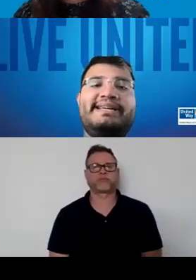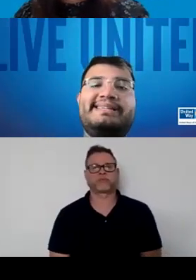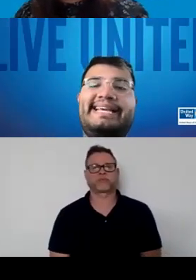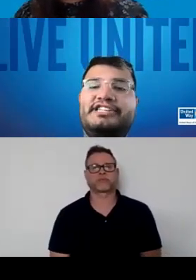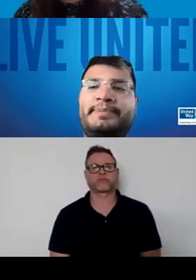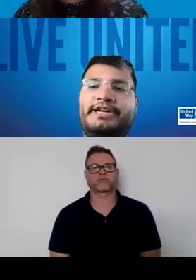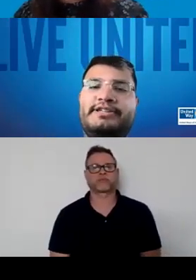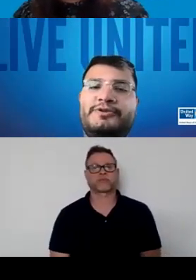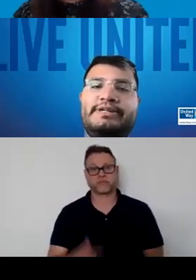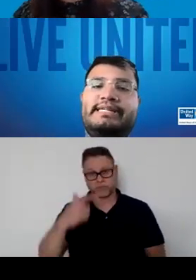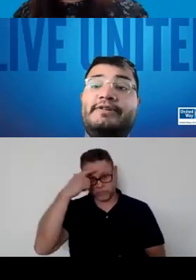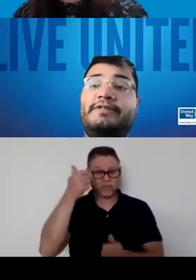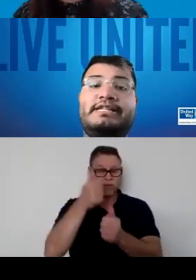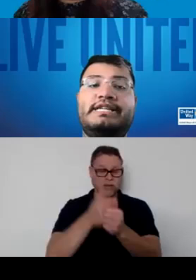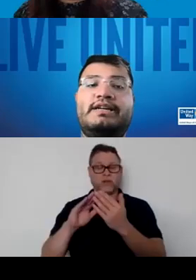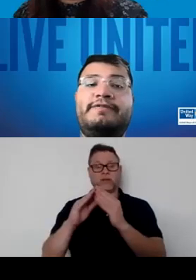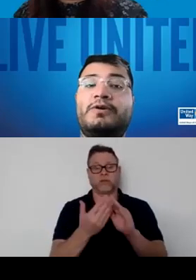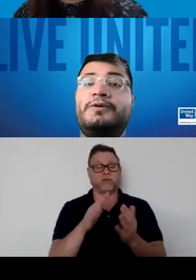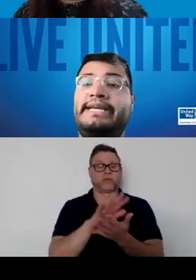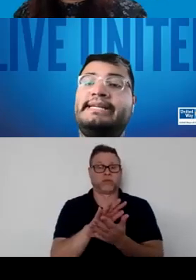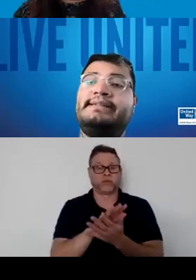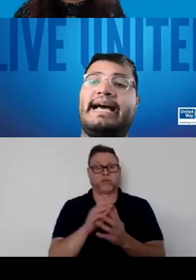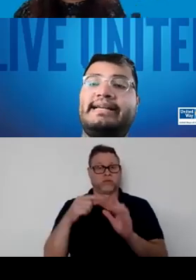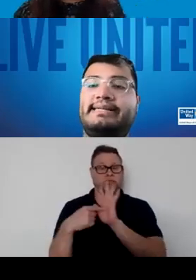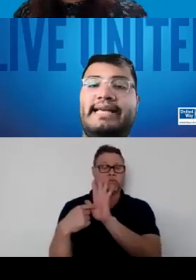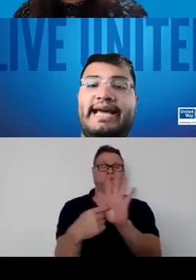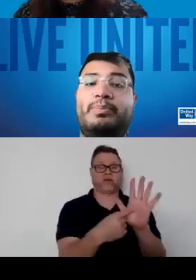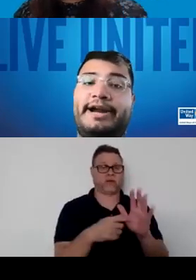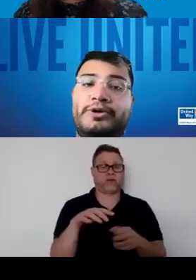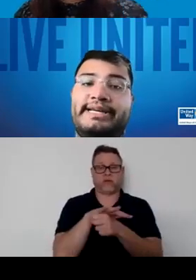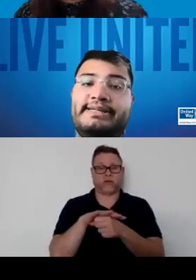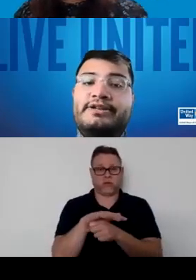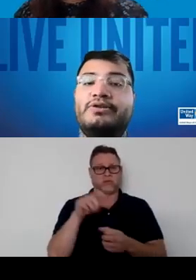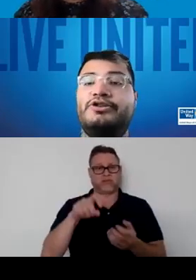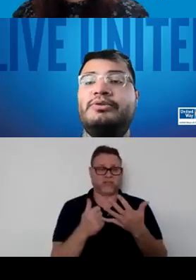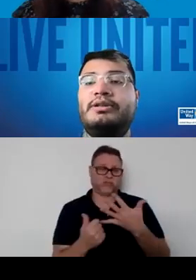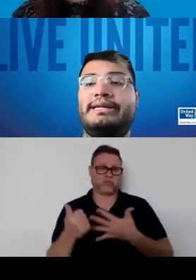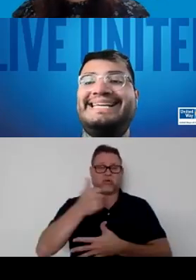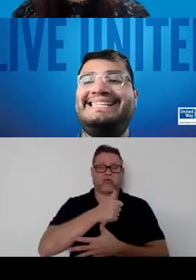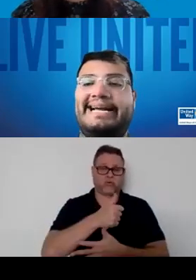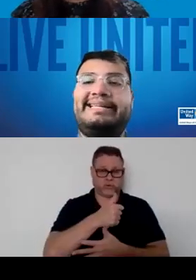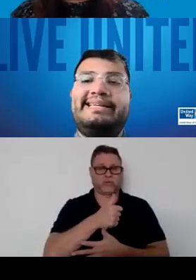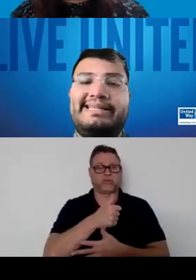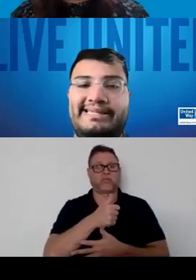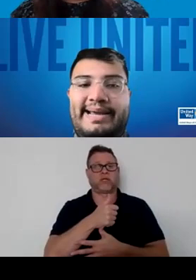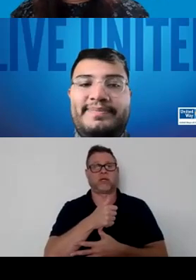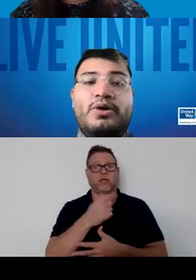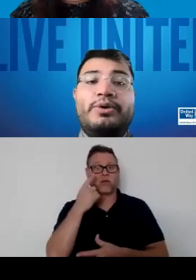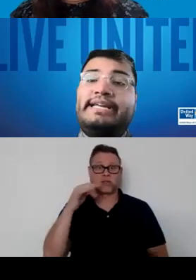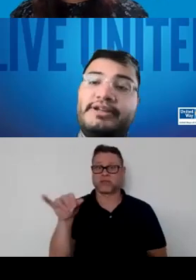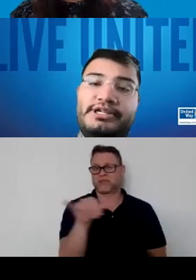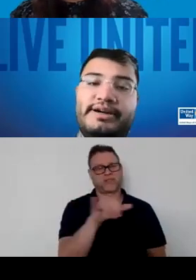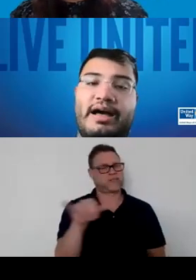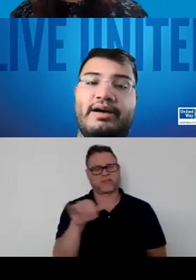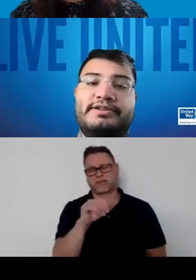Now, because each community school is a reflection of local needs, assets, and priorities, no two will look exactly the same. What